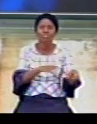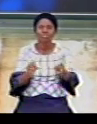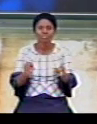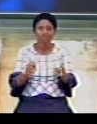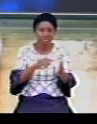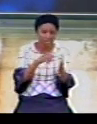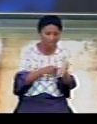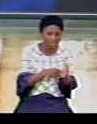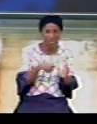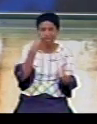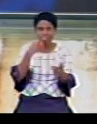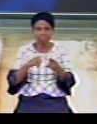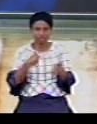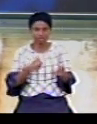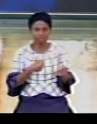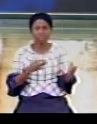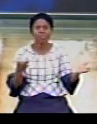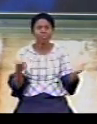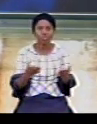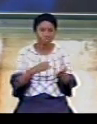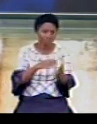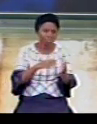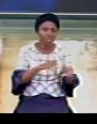What does this promise